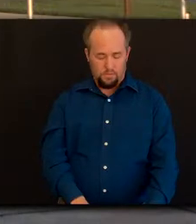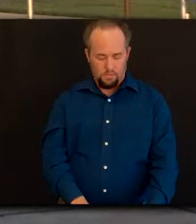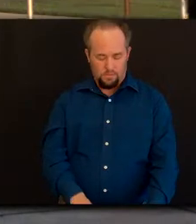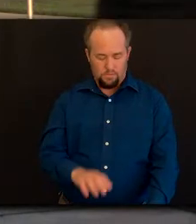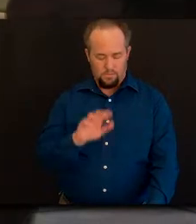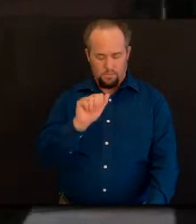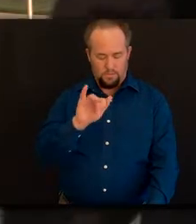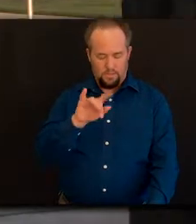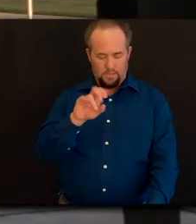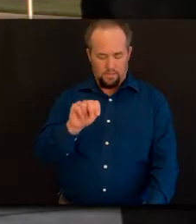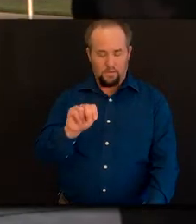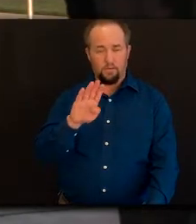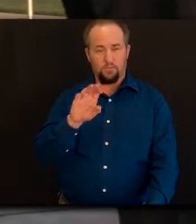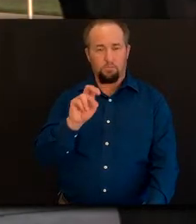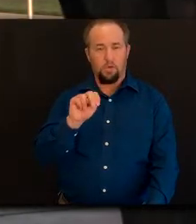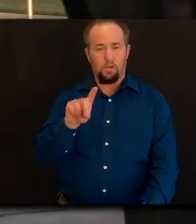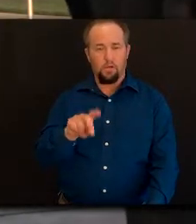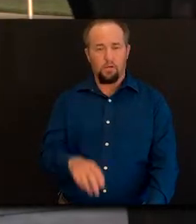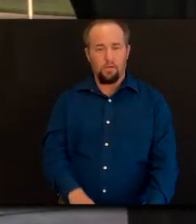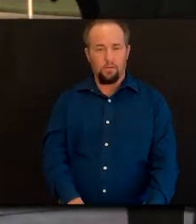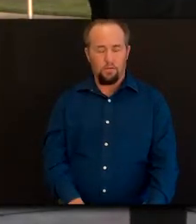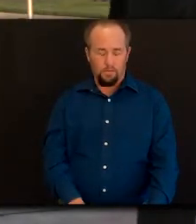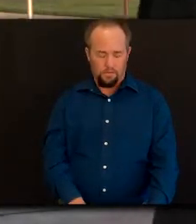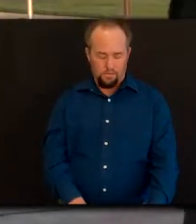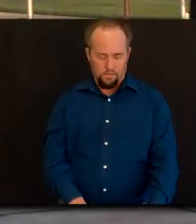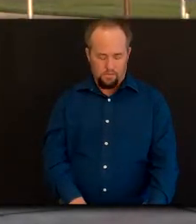Aiden Christopher Bond.